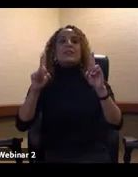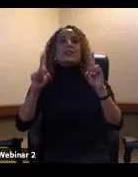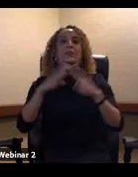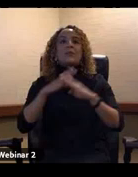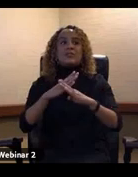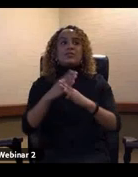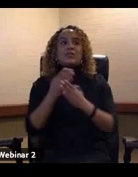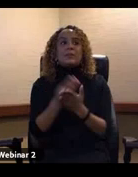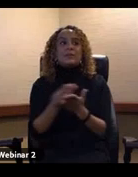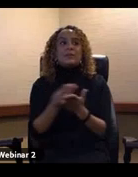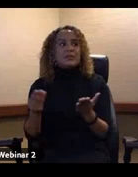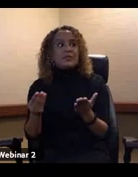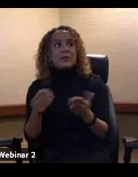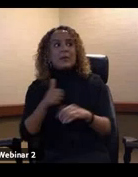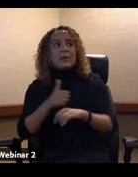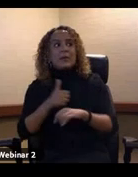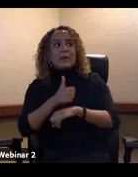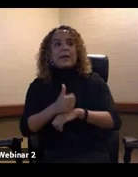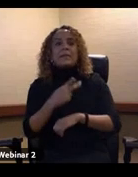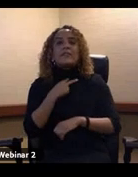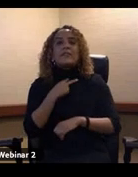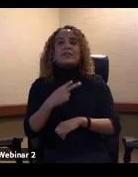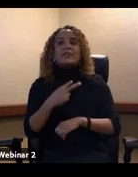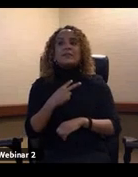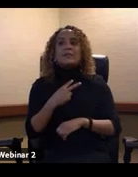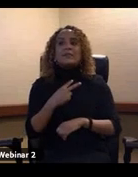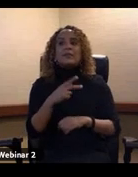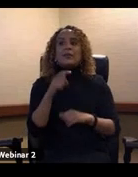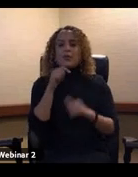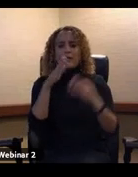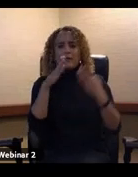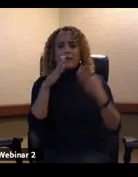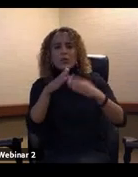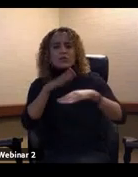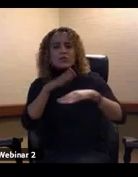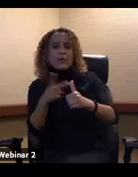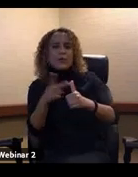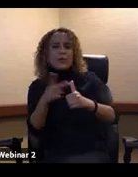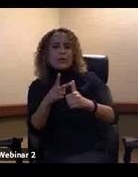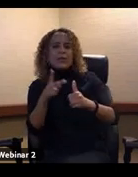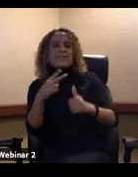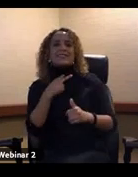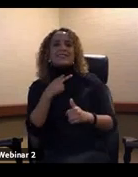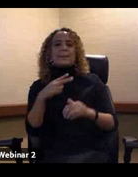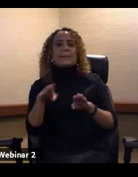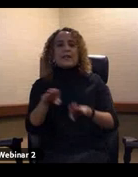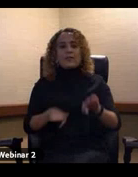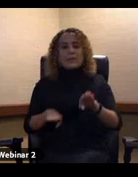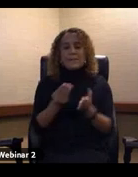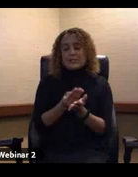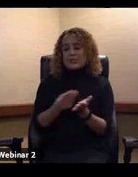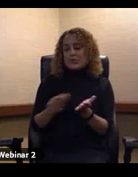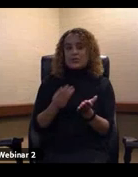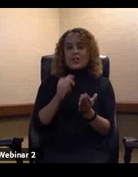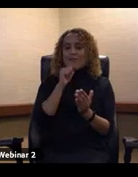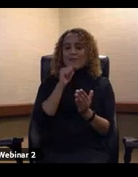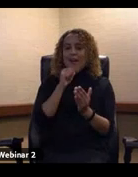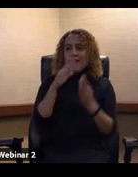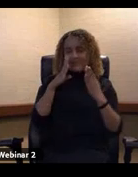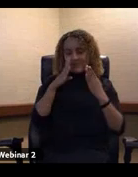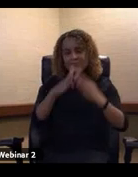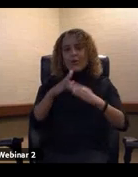education, or prevention materials that blame the victim or focus primarily on changing victim behavior. Materials that are